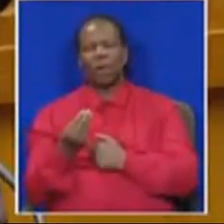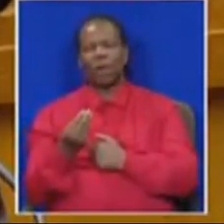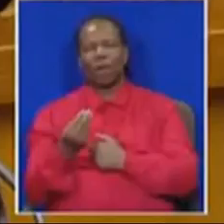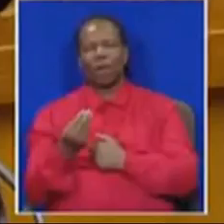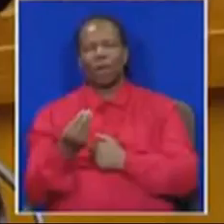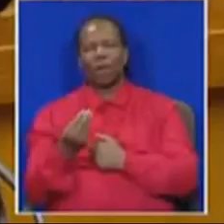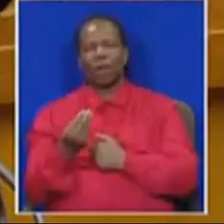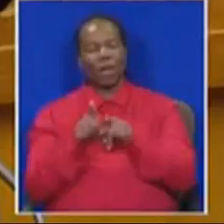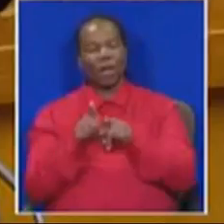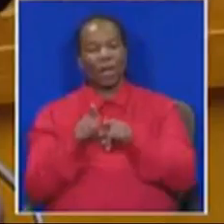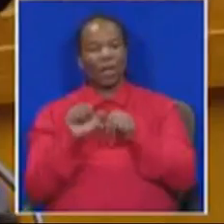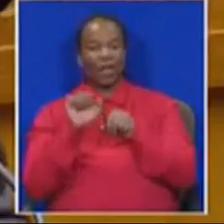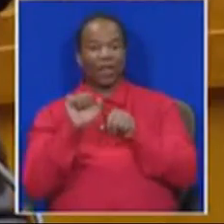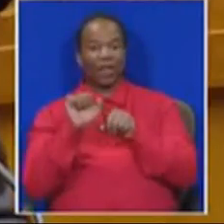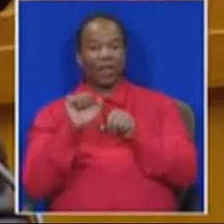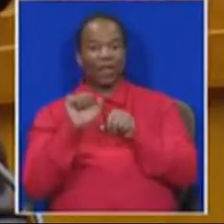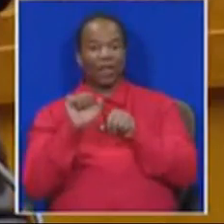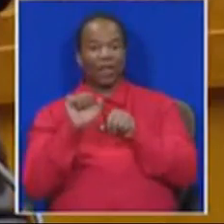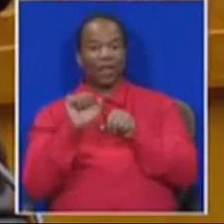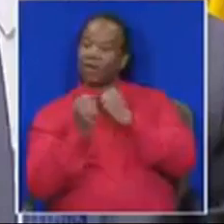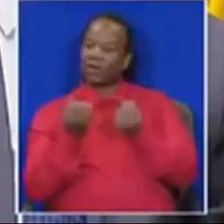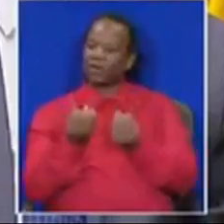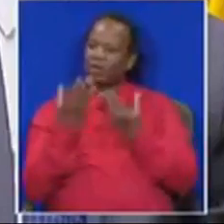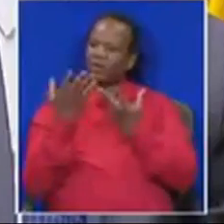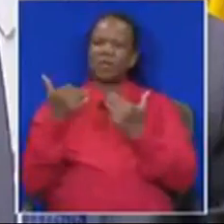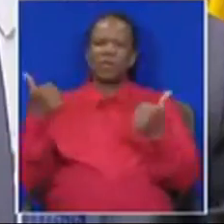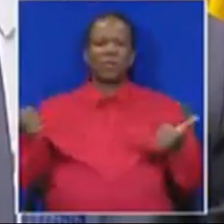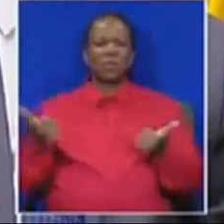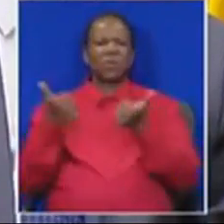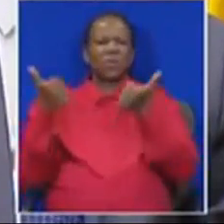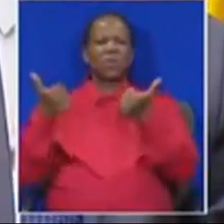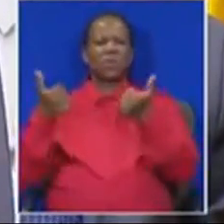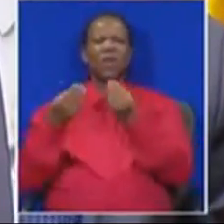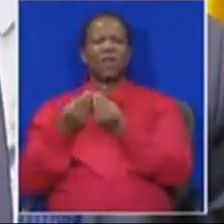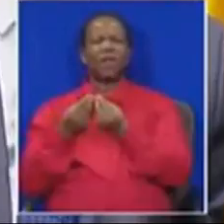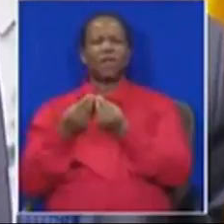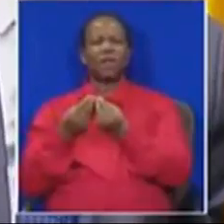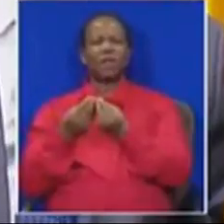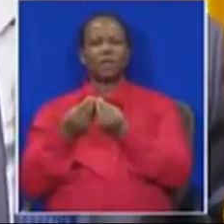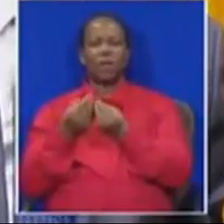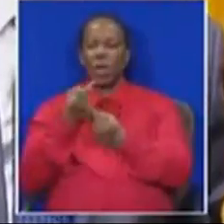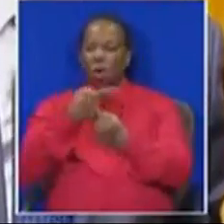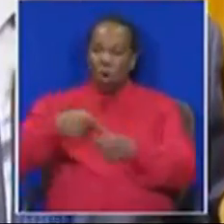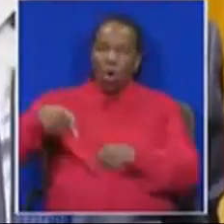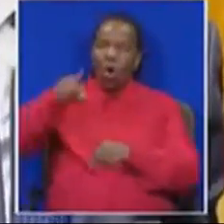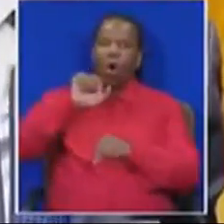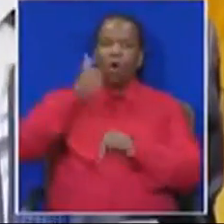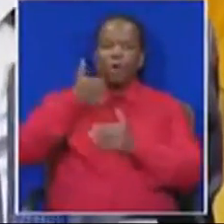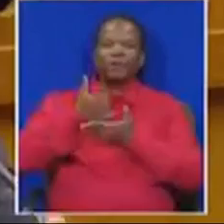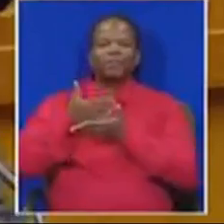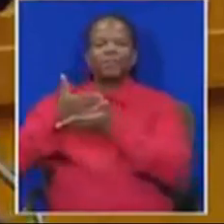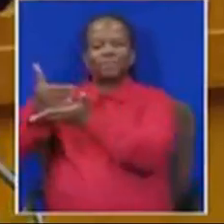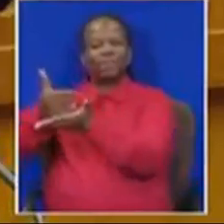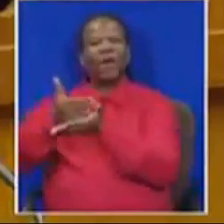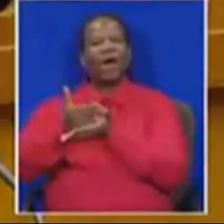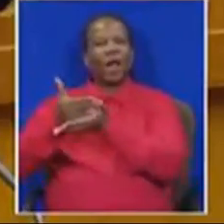hashu zwavhuḓi. Now is the time where all of us should lend a hand.